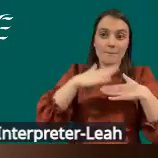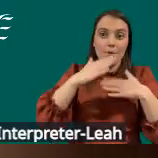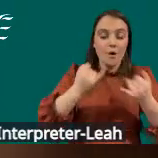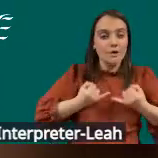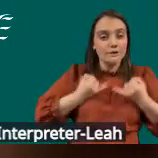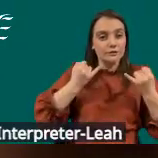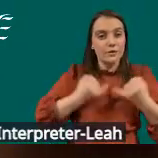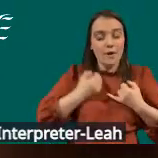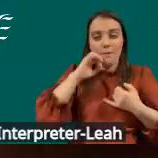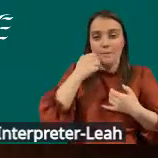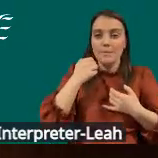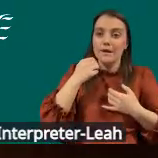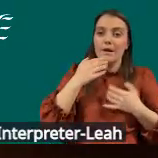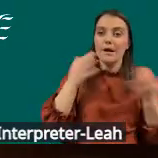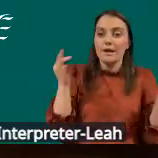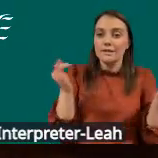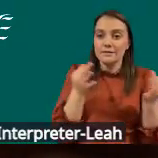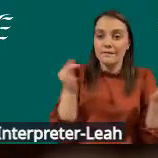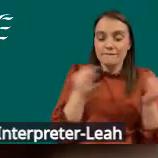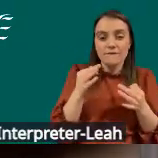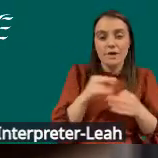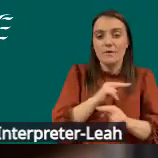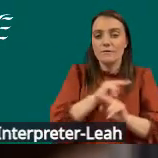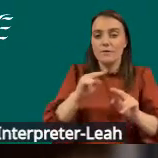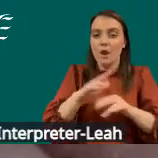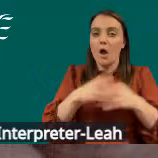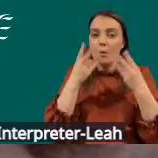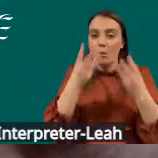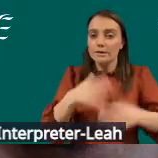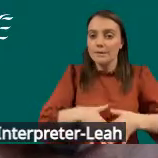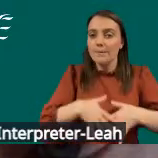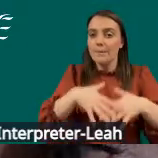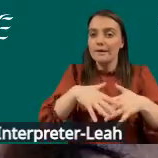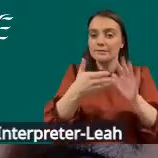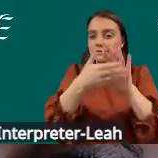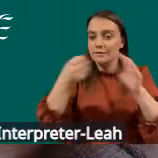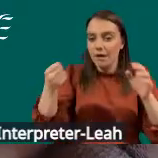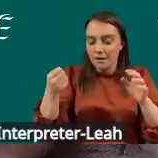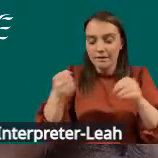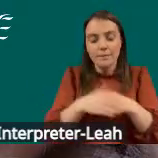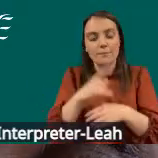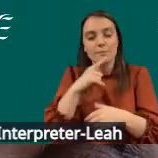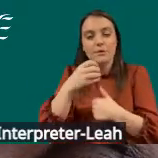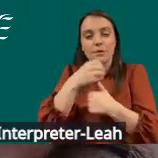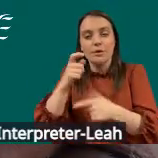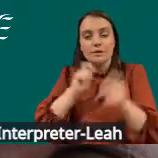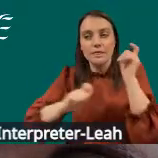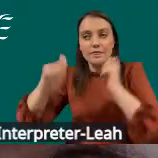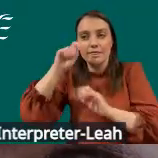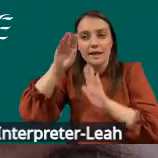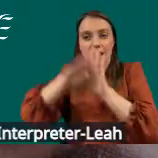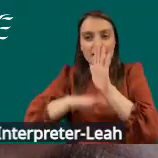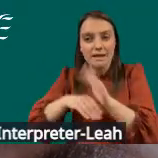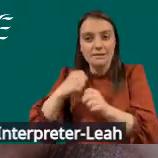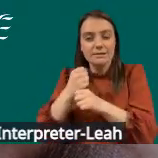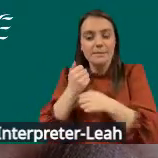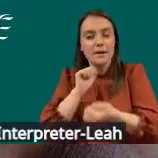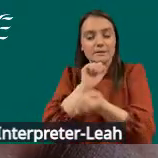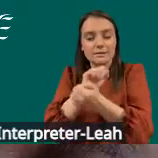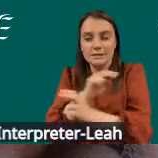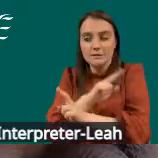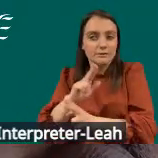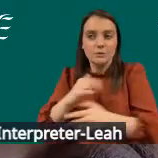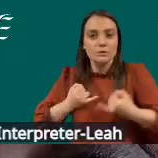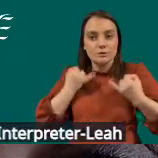fear of unwanted pregnancy abates. For others, they find that they think about sex less often or they don't enjoy it as